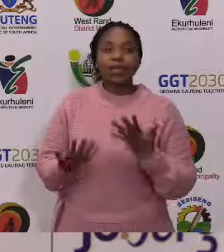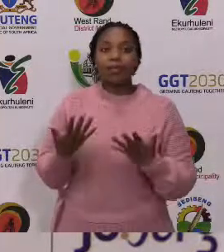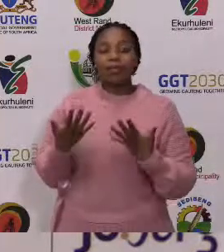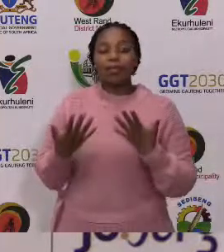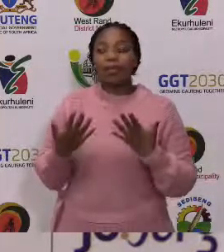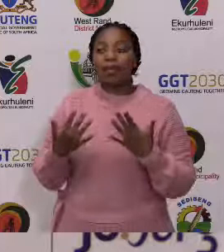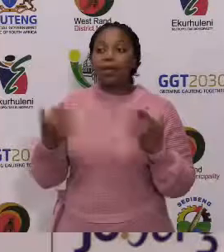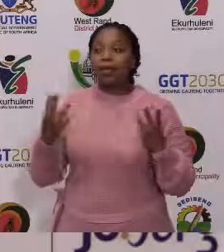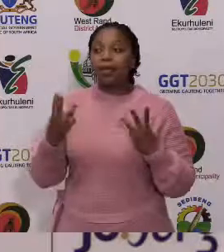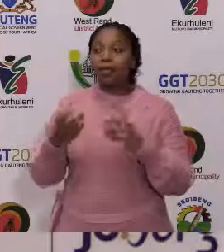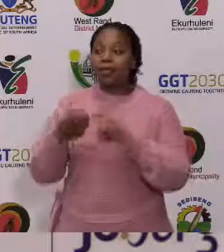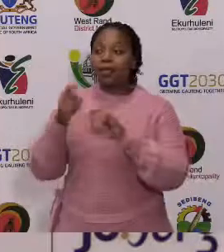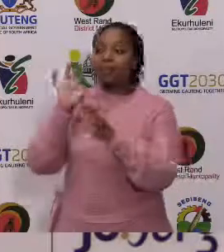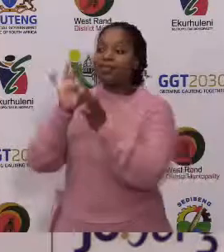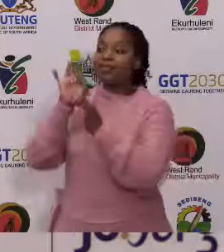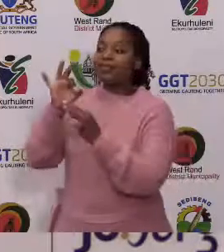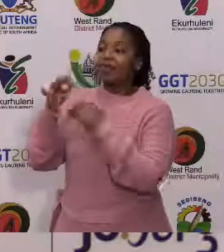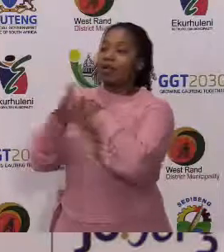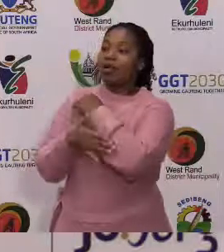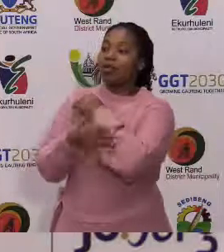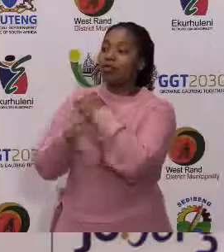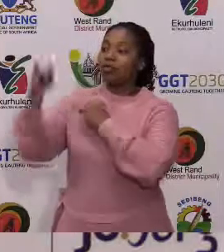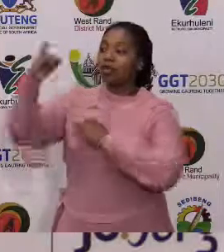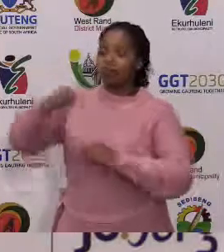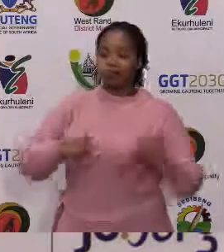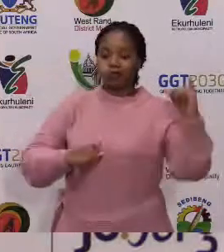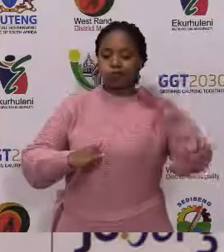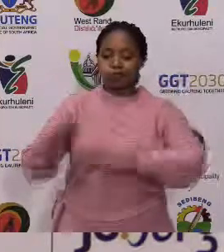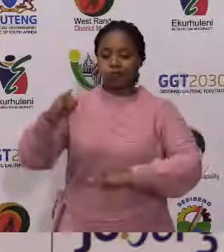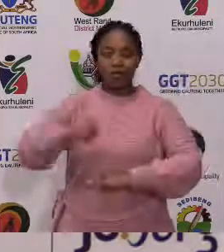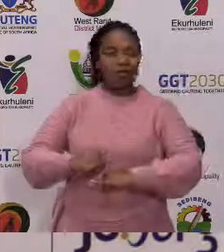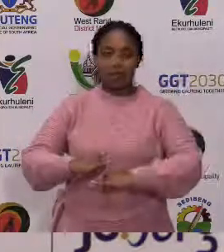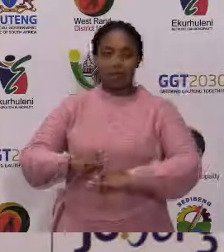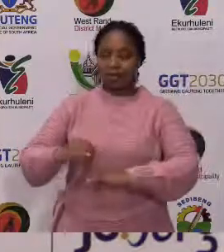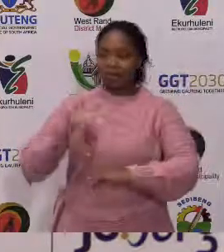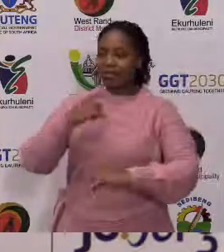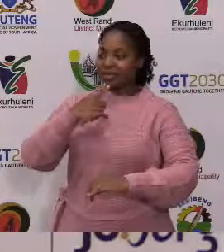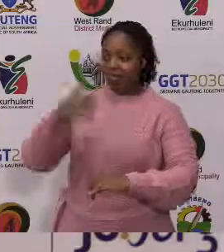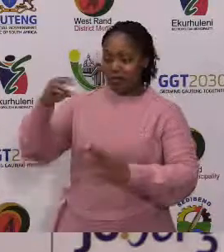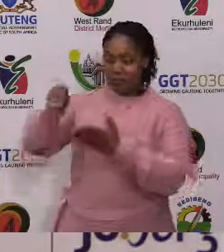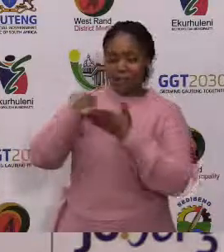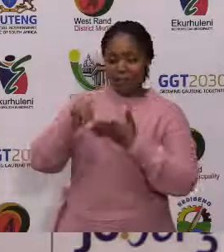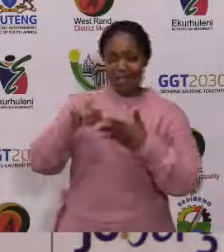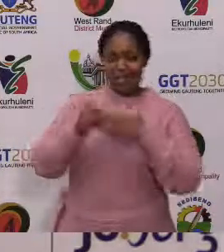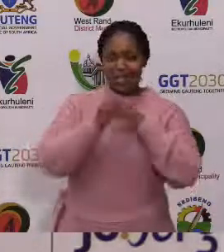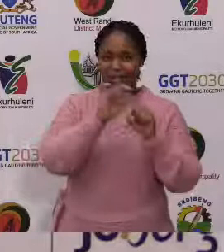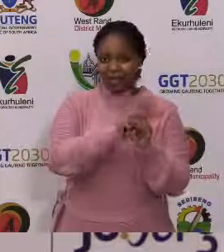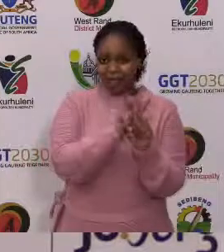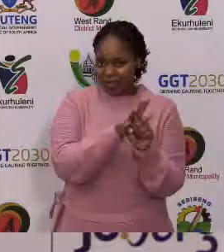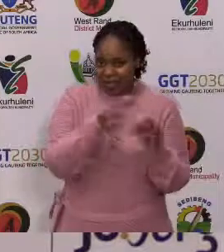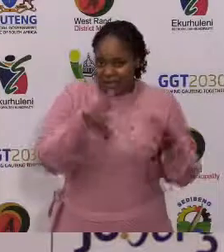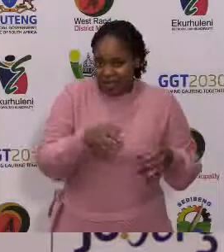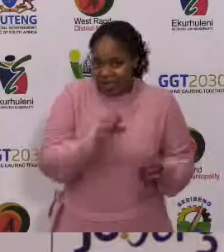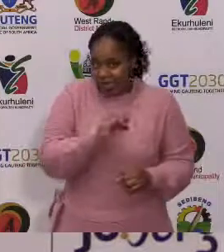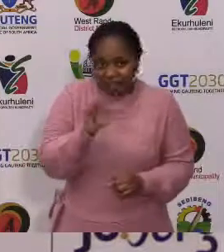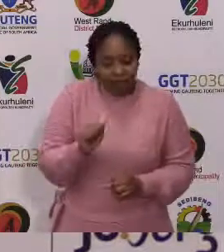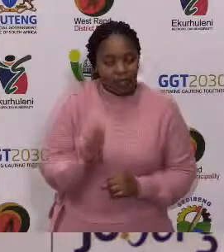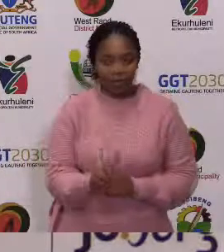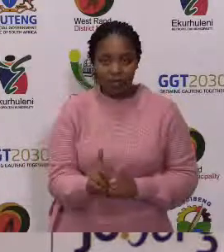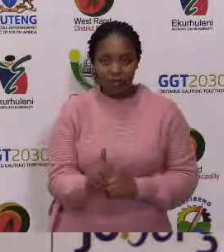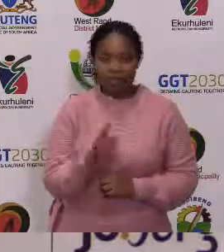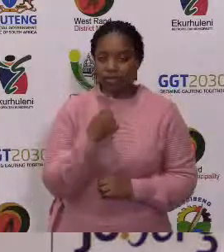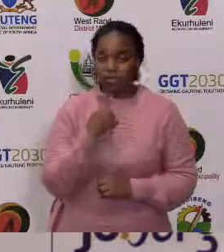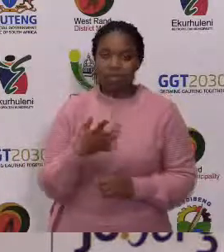flights from a particular part of the world. I think at the moment, professors, at the moment,